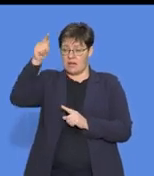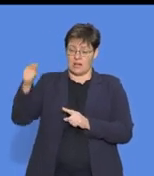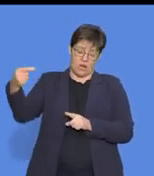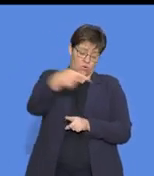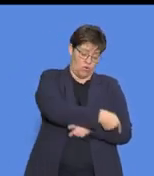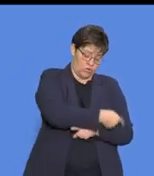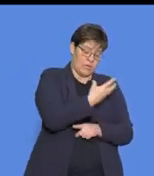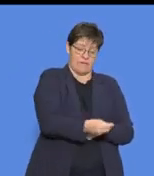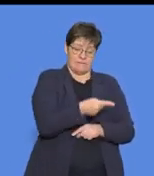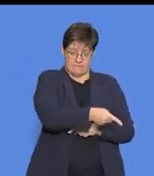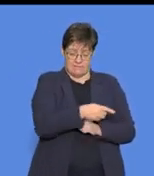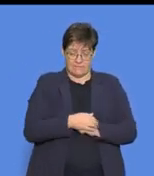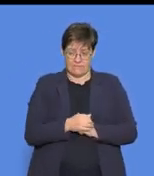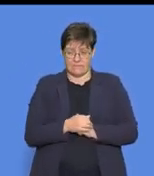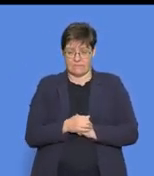I can try and find